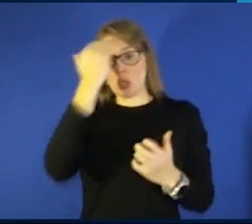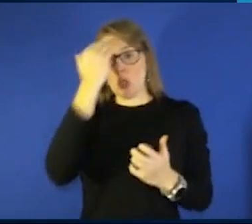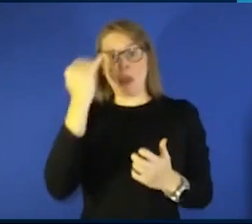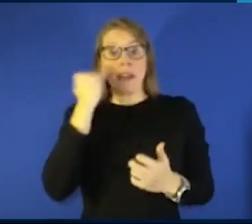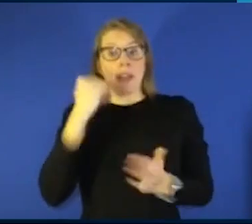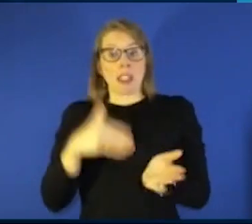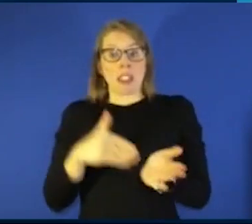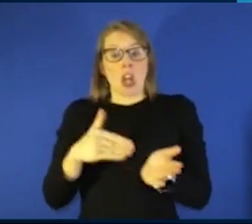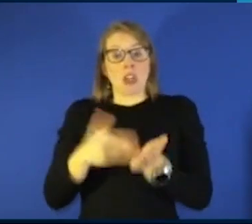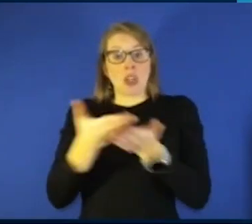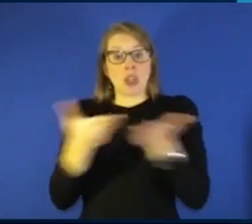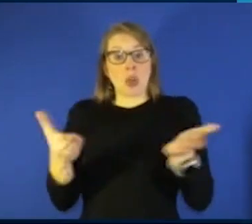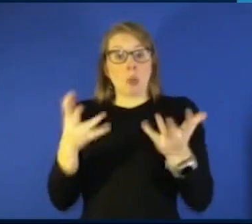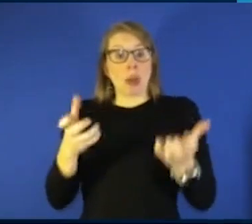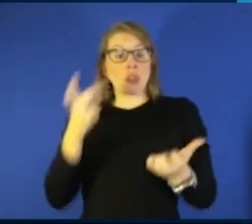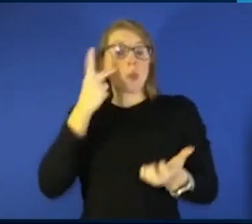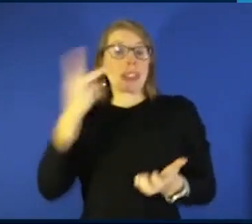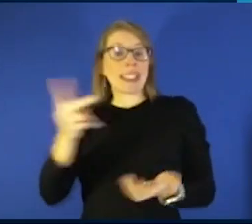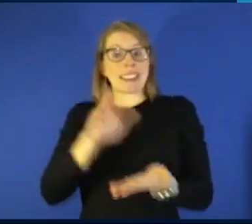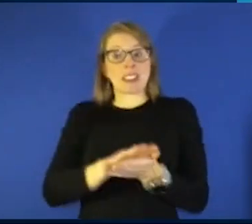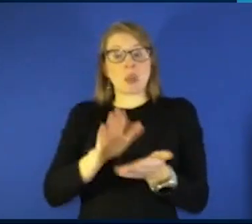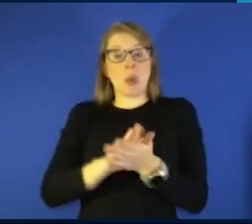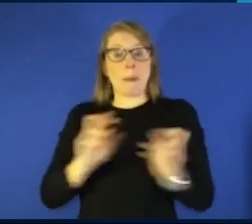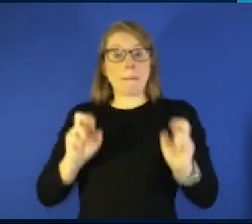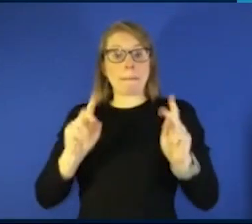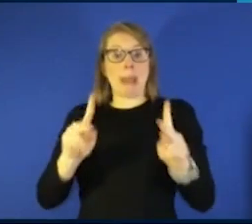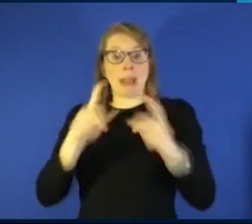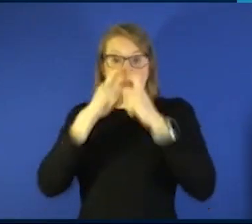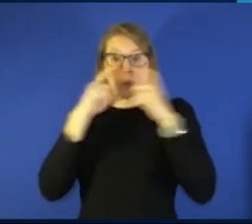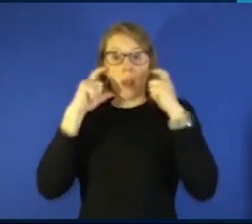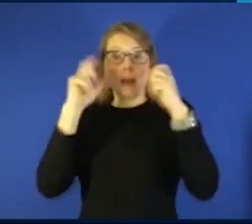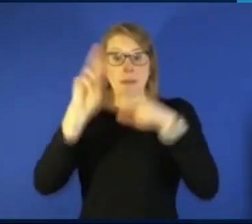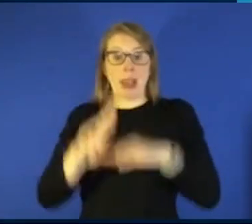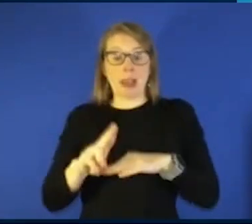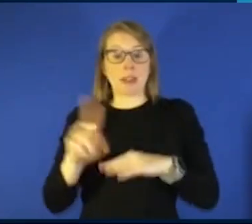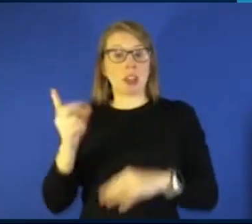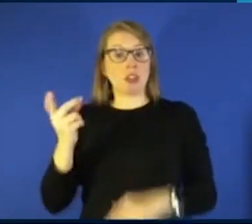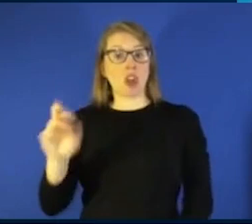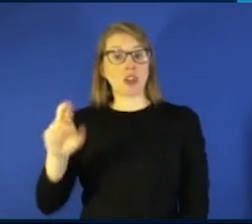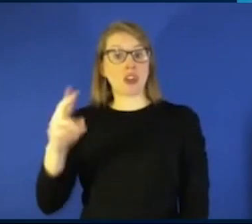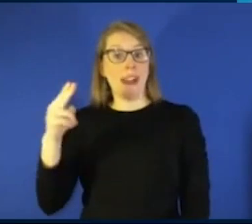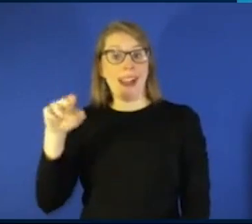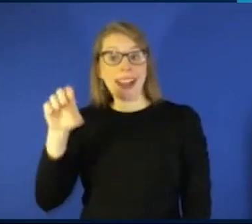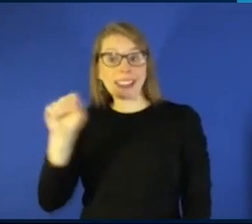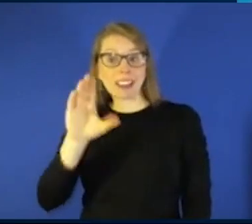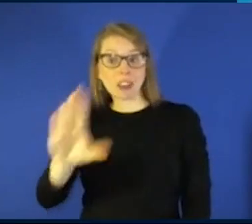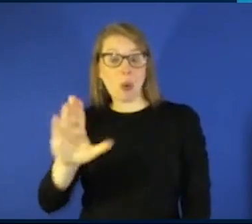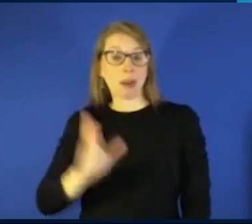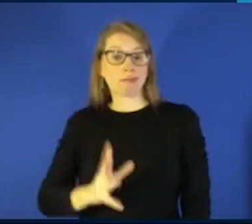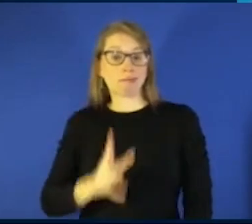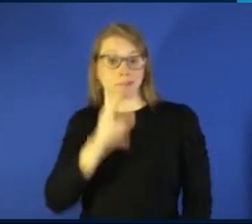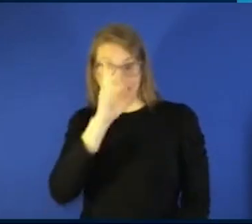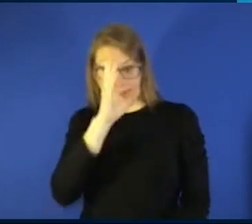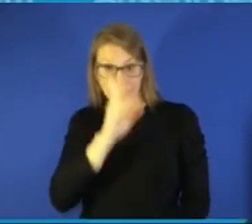would like to see schools go back to masking. Dr. Hayes, what's your professional wish on